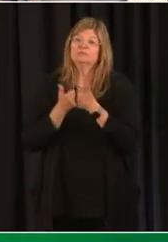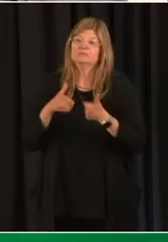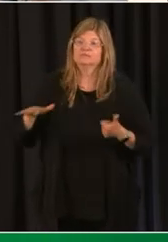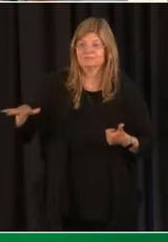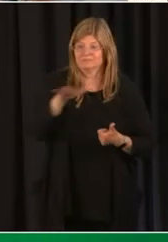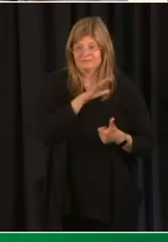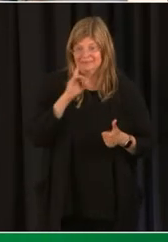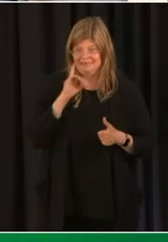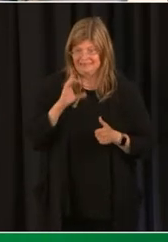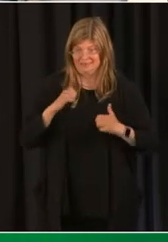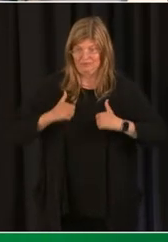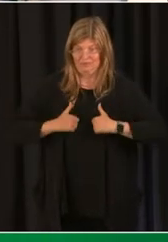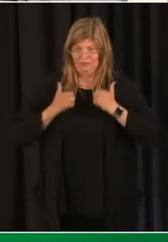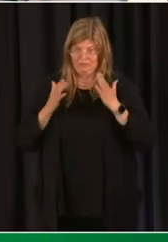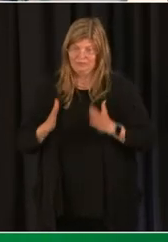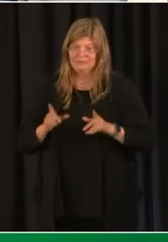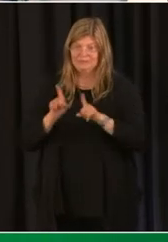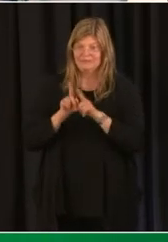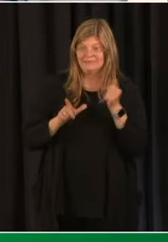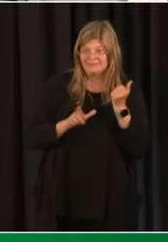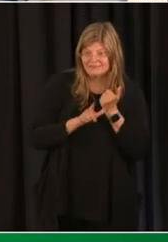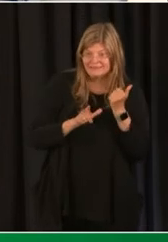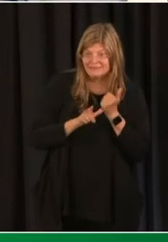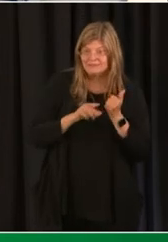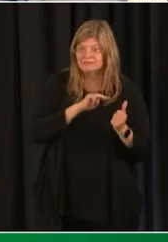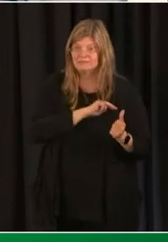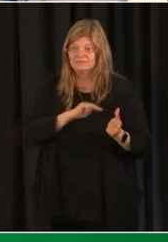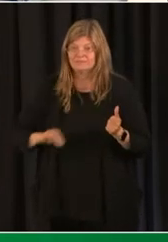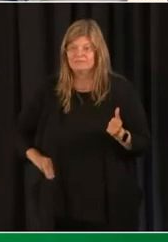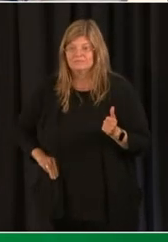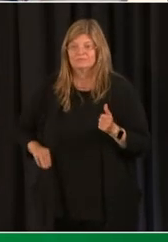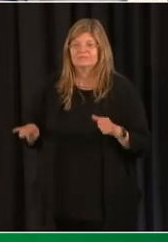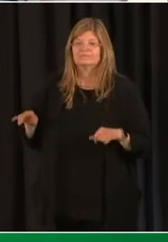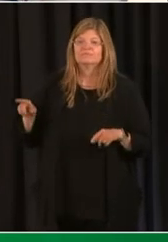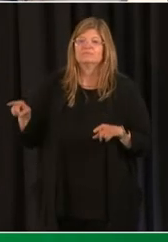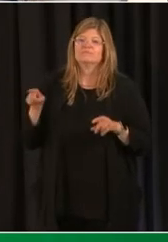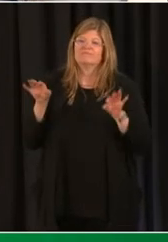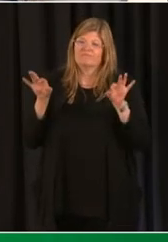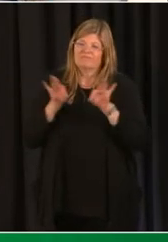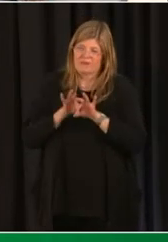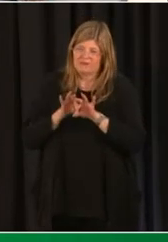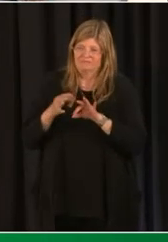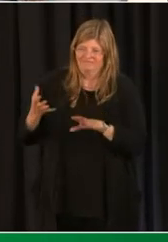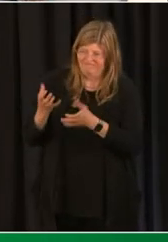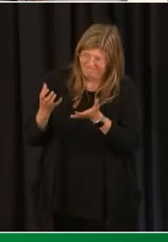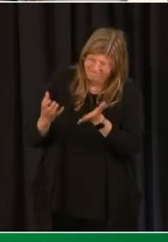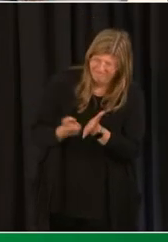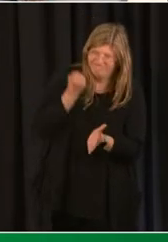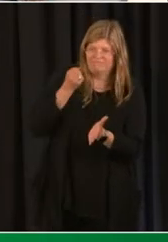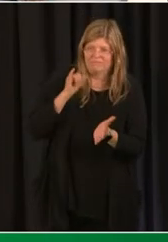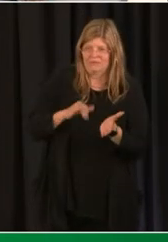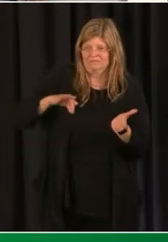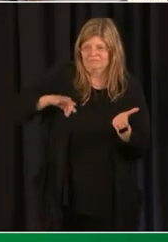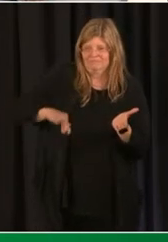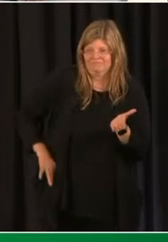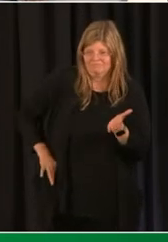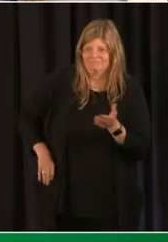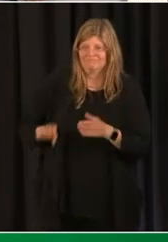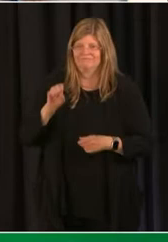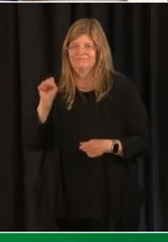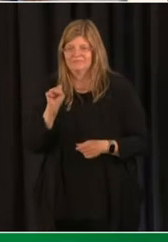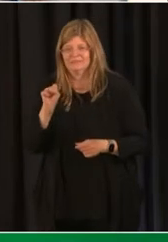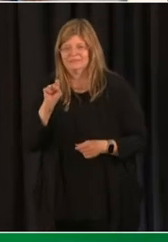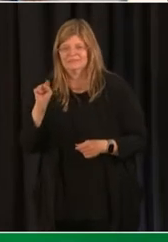as the deputy mayor has. It is so important that you take advantage of the Stay DC